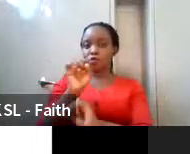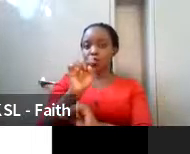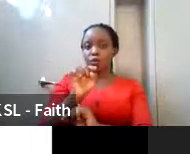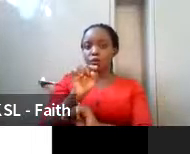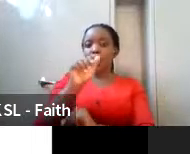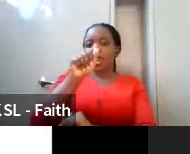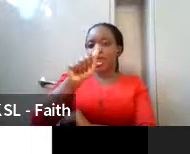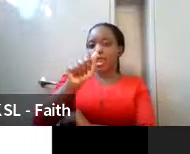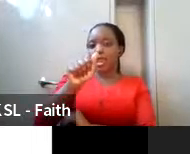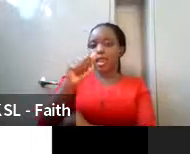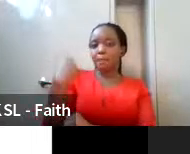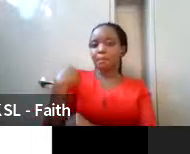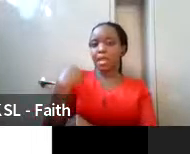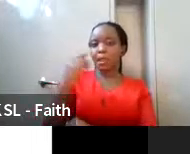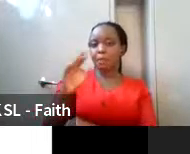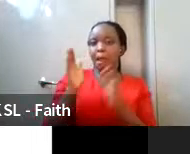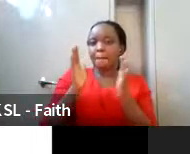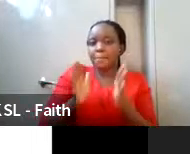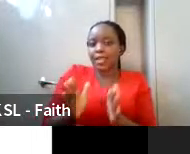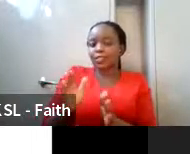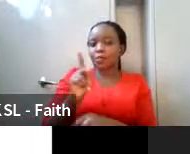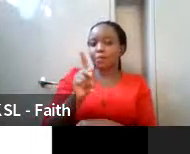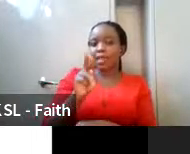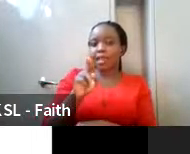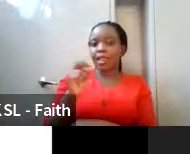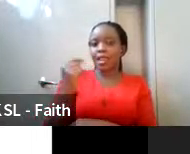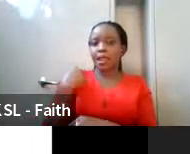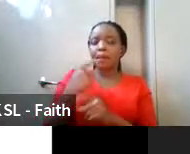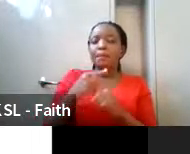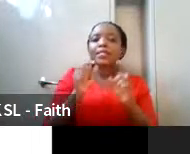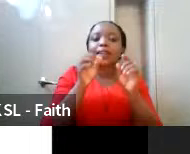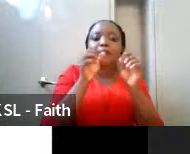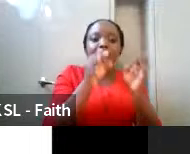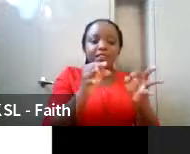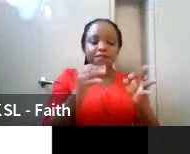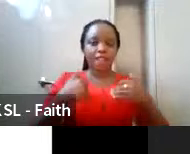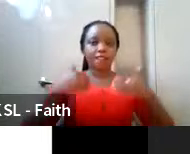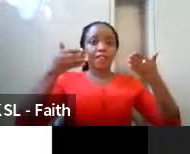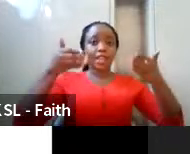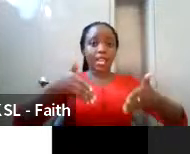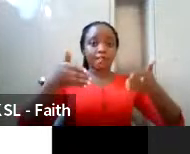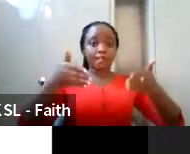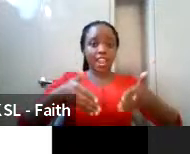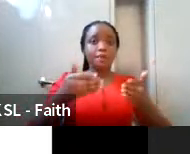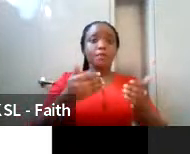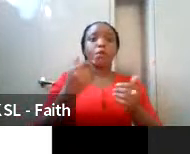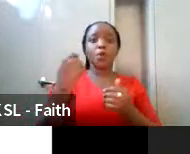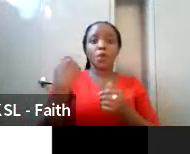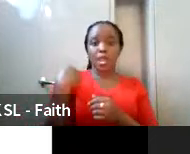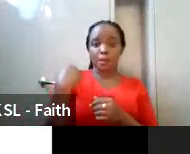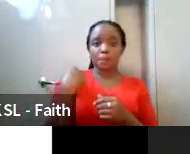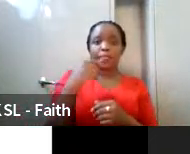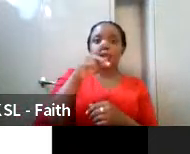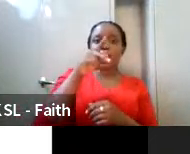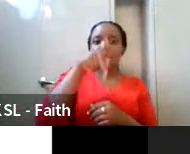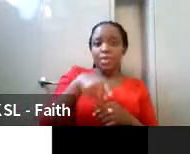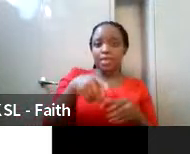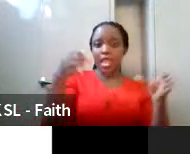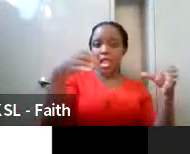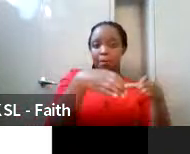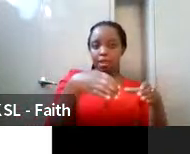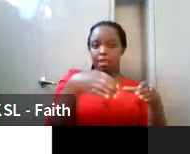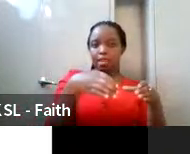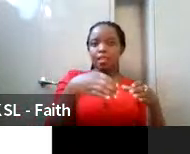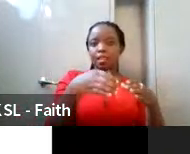APIN. But if at all you already have another existing PIN, for example, another PIN that you use to